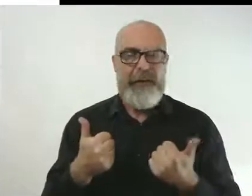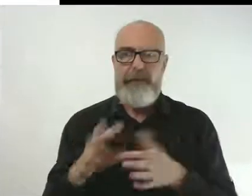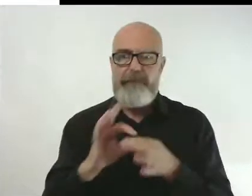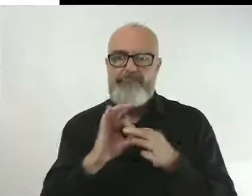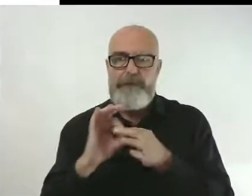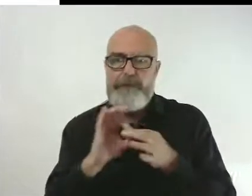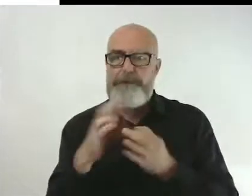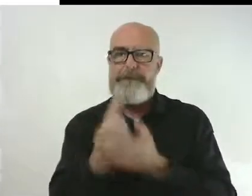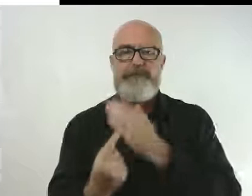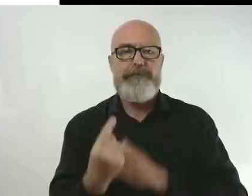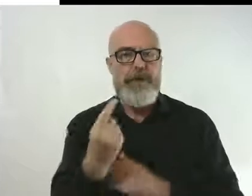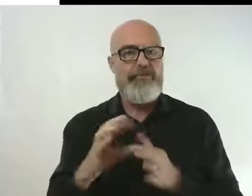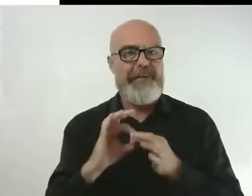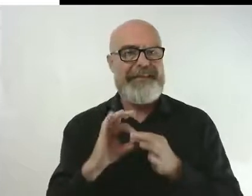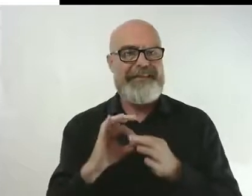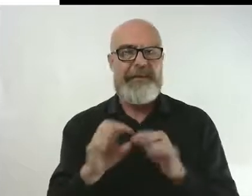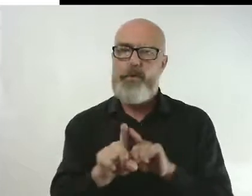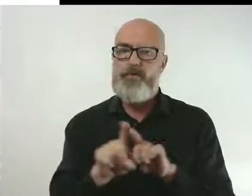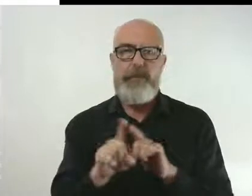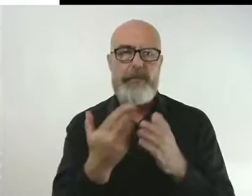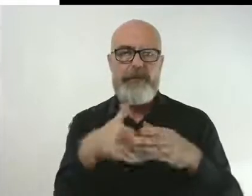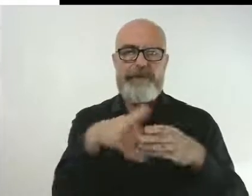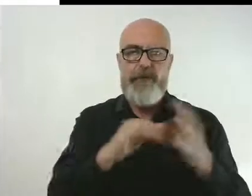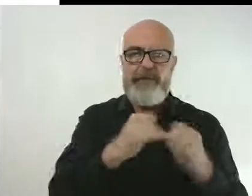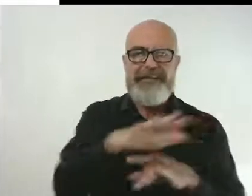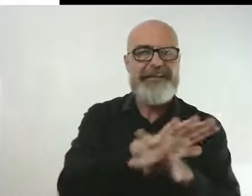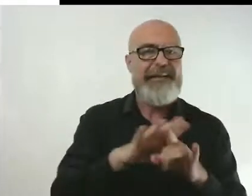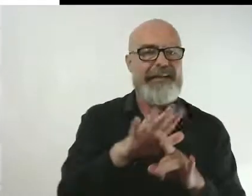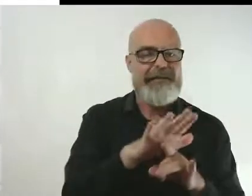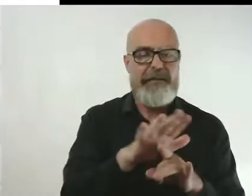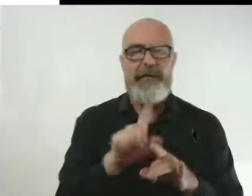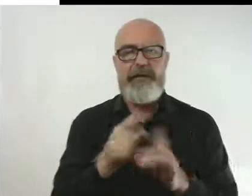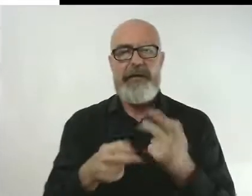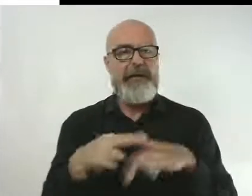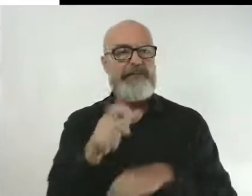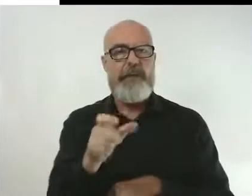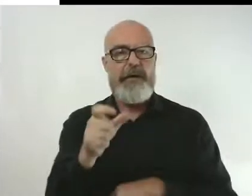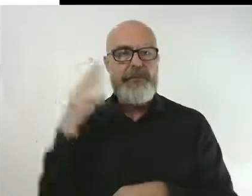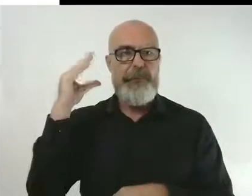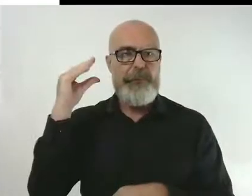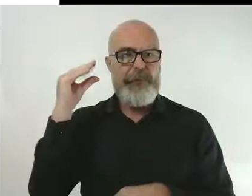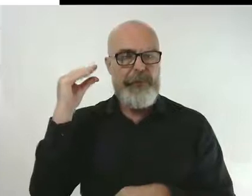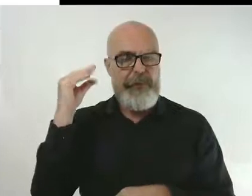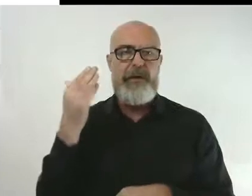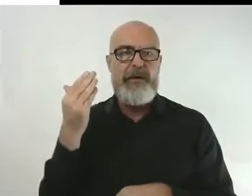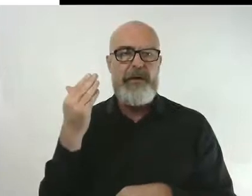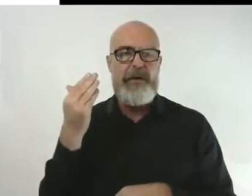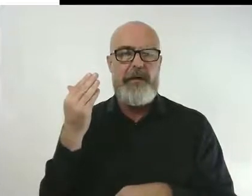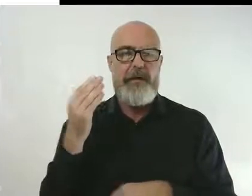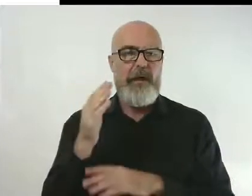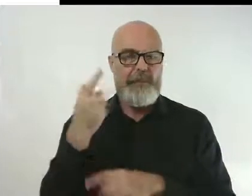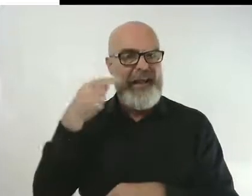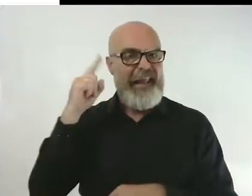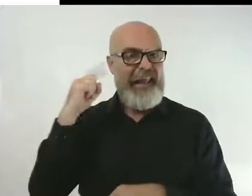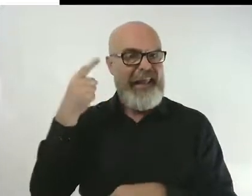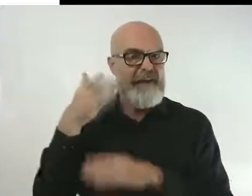well-being, the interpersonal relationships, and the participation of the individuals in society. When somebody loses